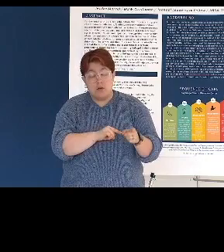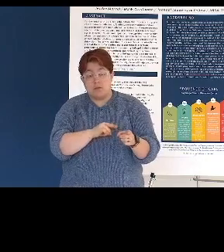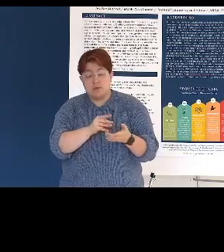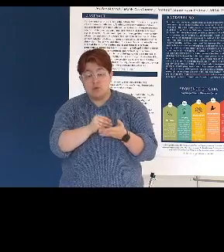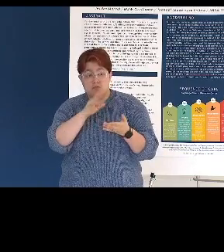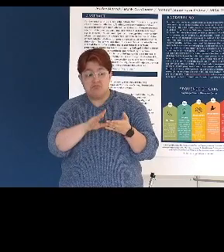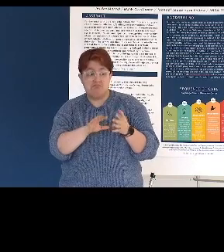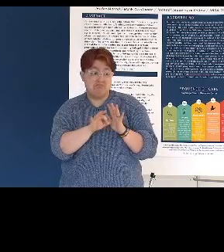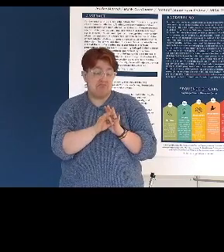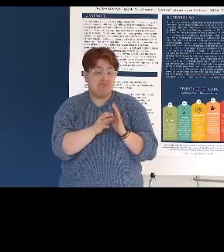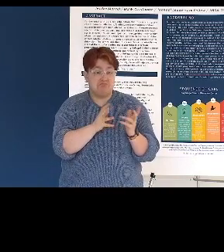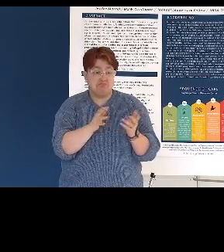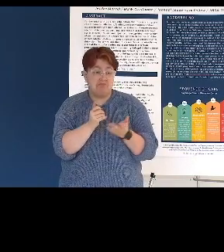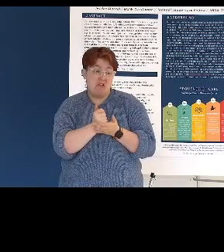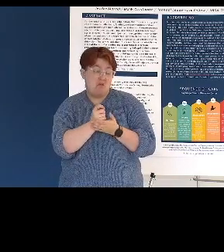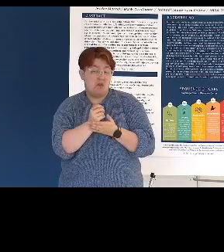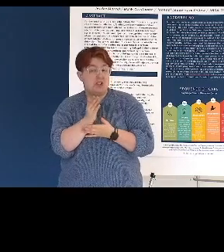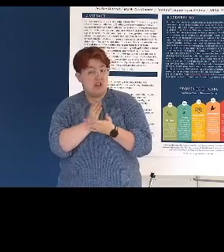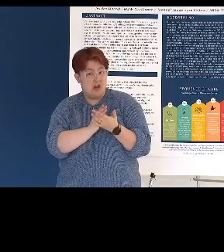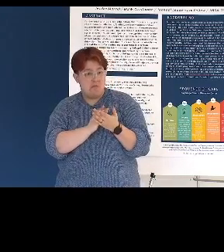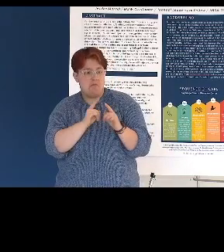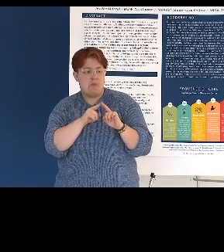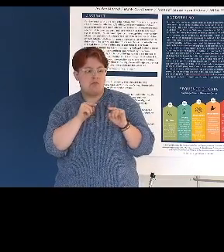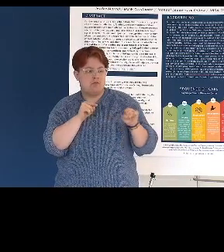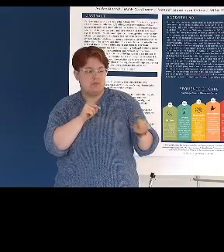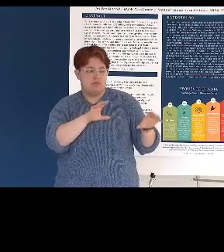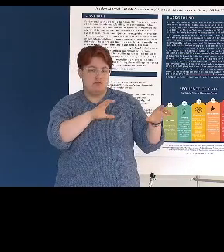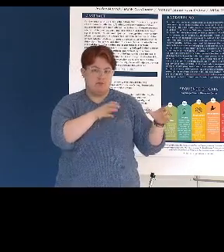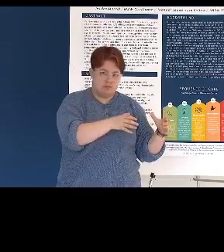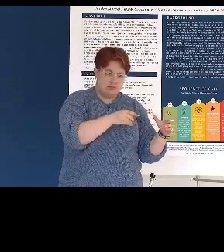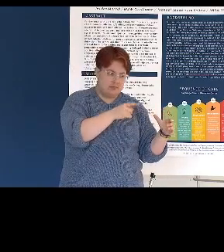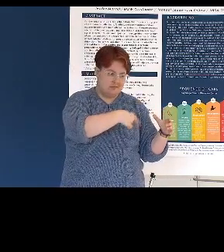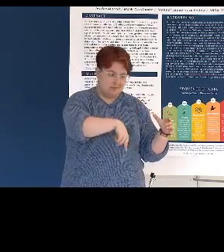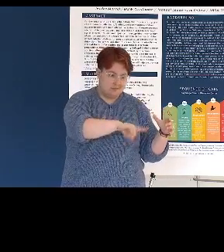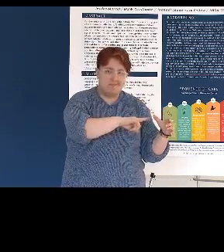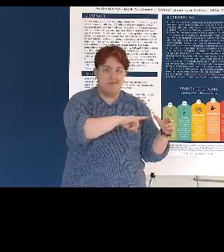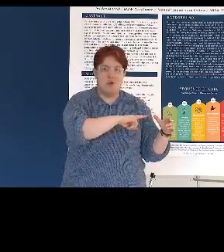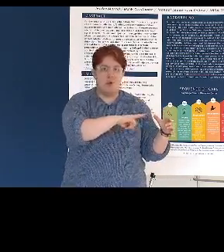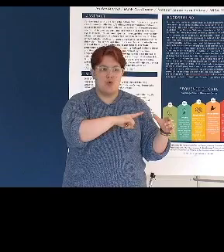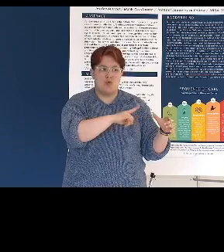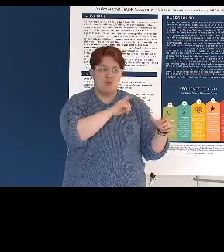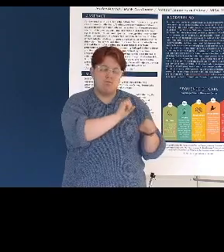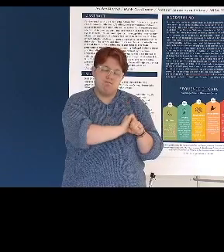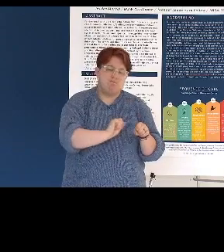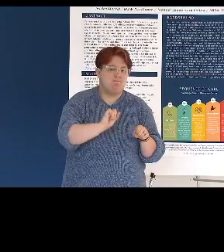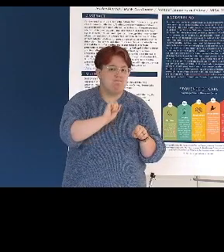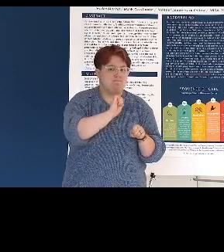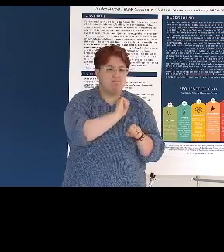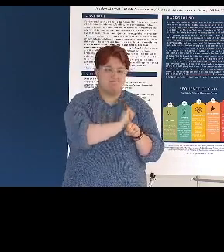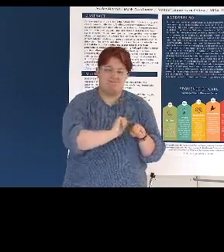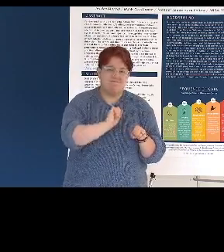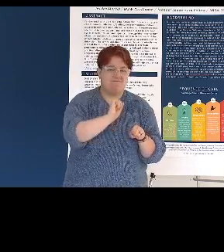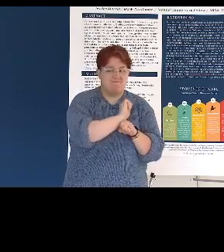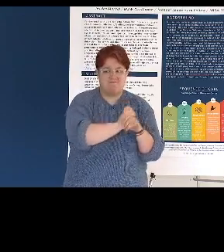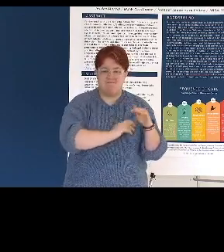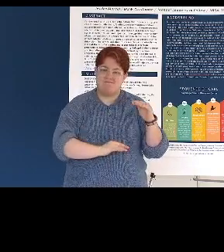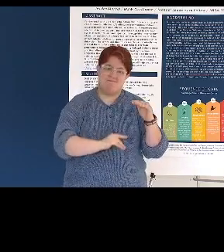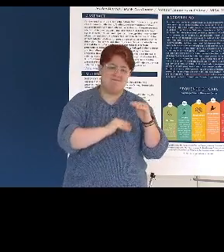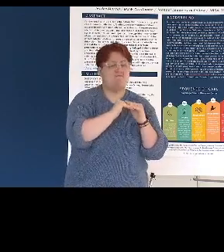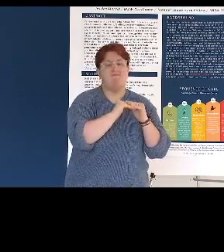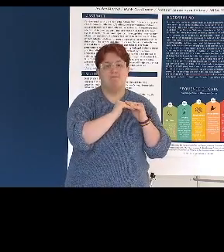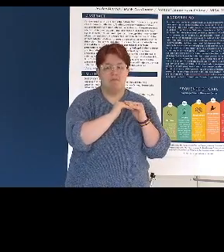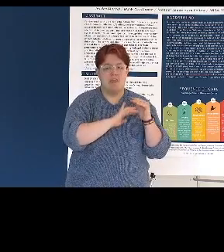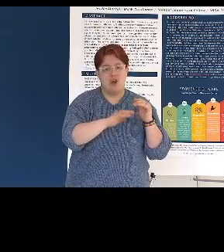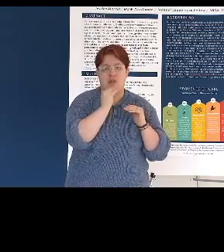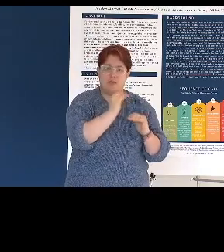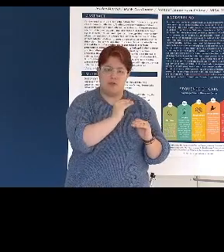students. However, for these students, they are already working to their absolute maximum capacity.